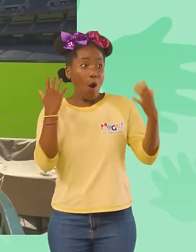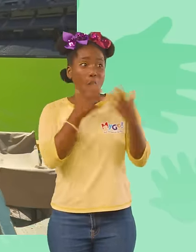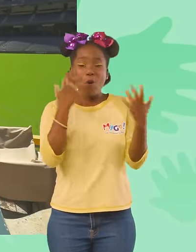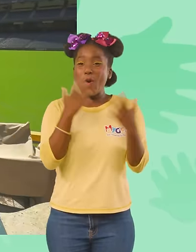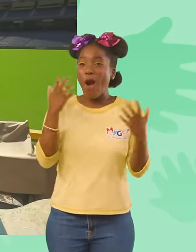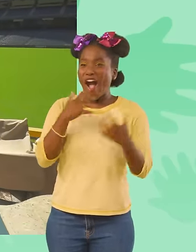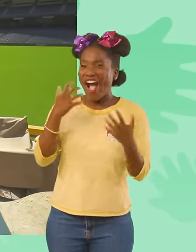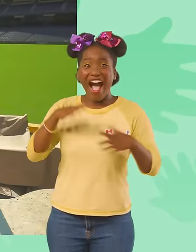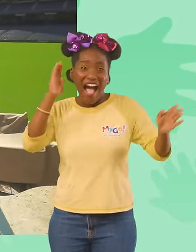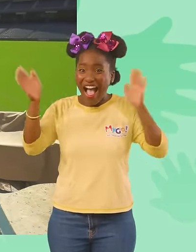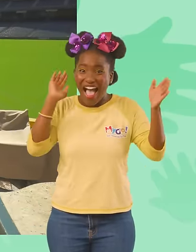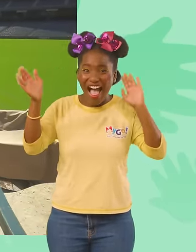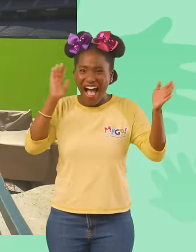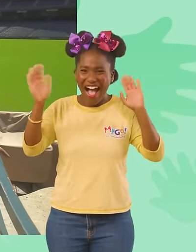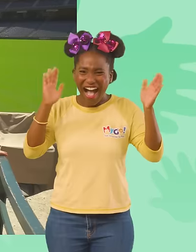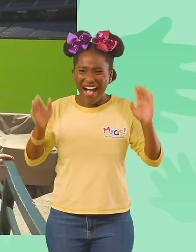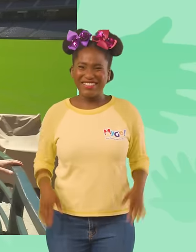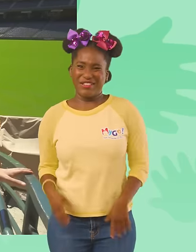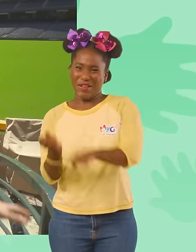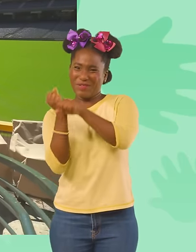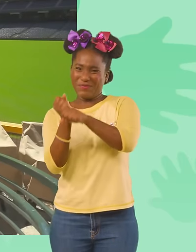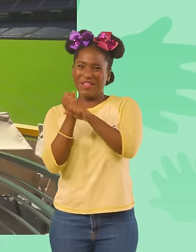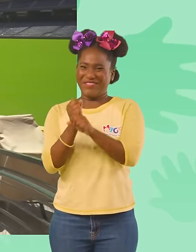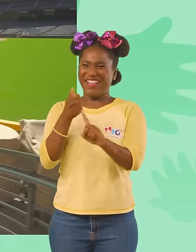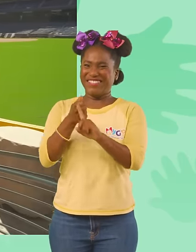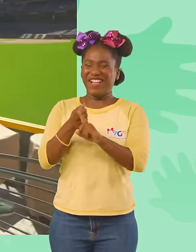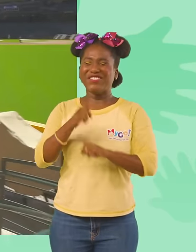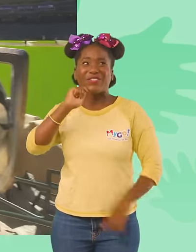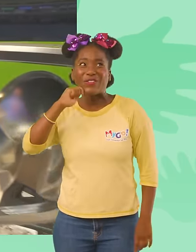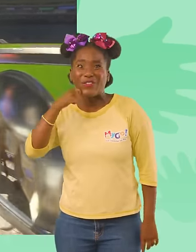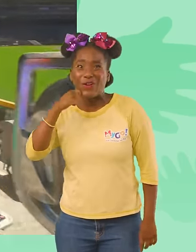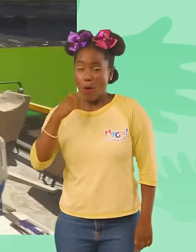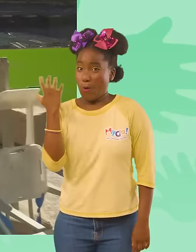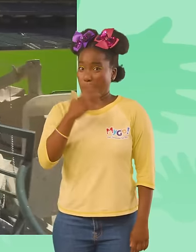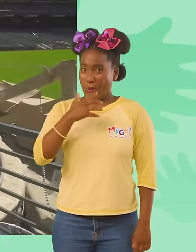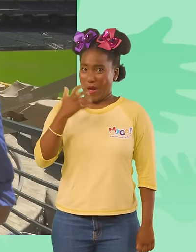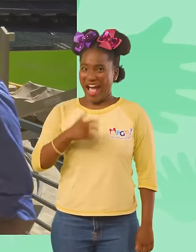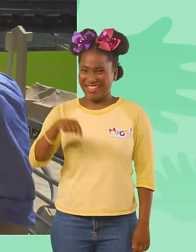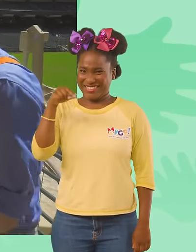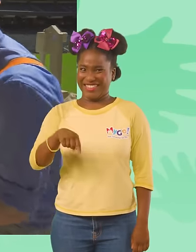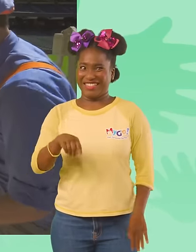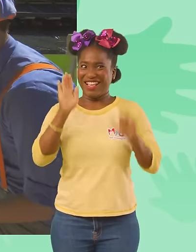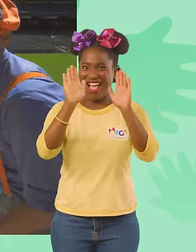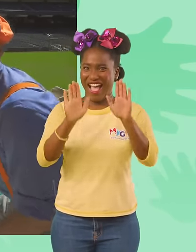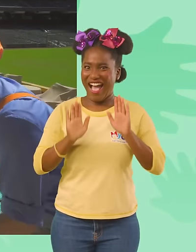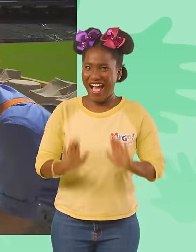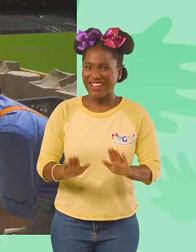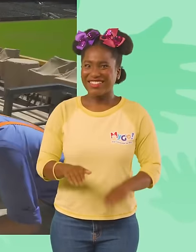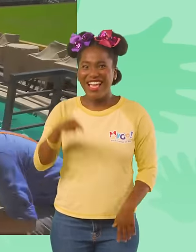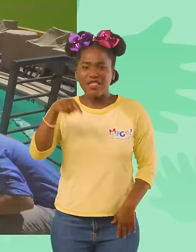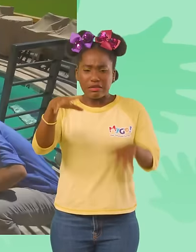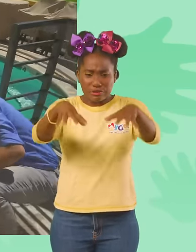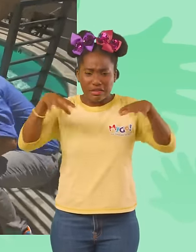hello? Whoa! Hello! Oh, baseball is so cool! Ooh, and this is really cool. This